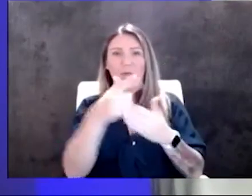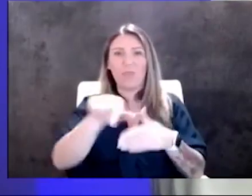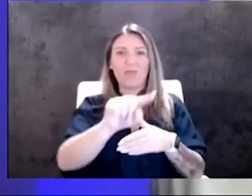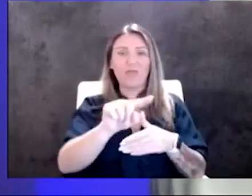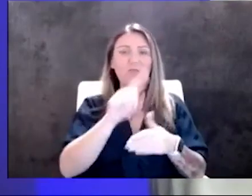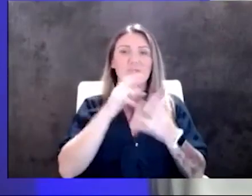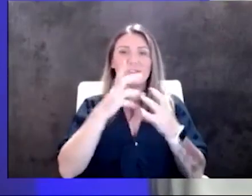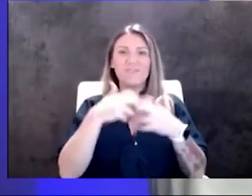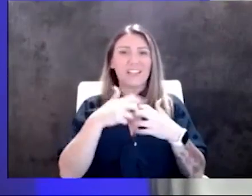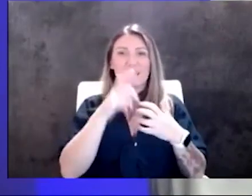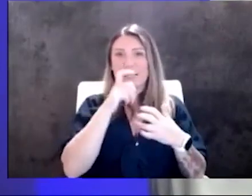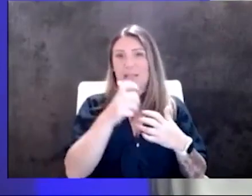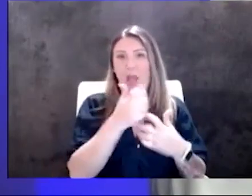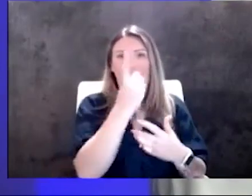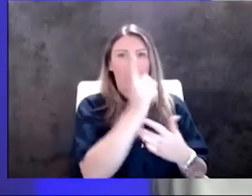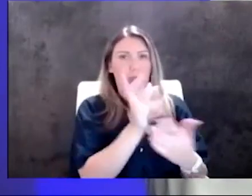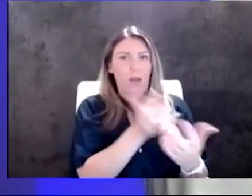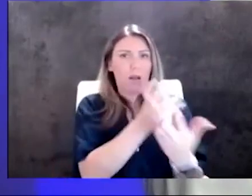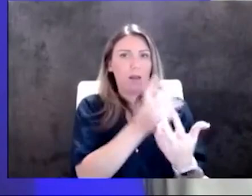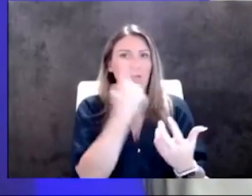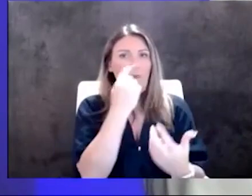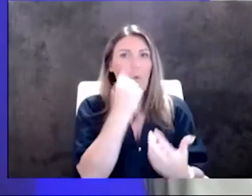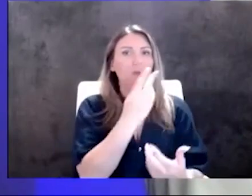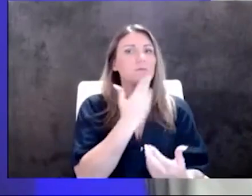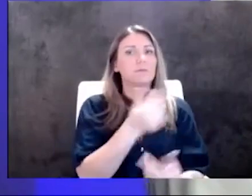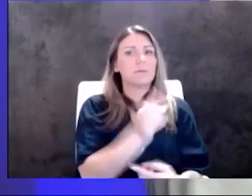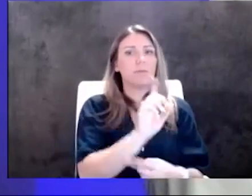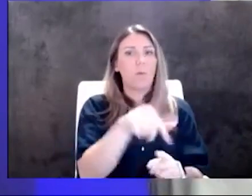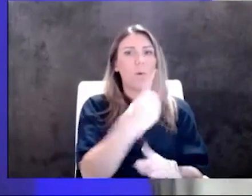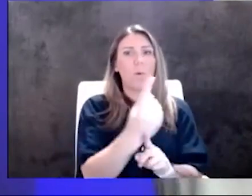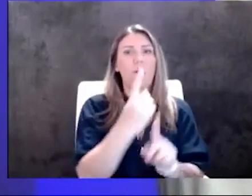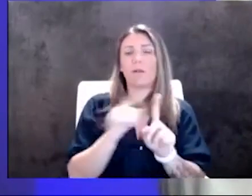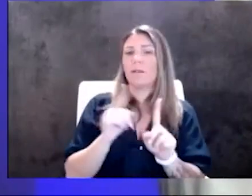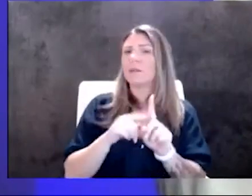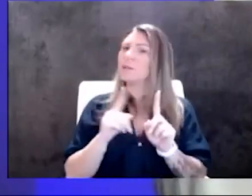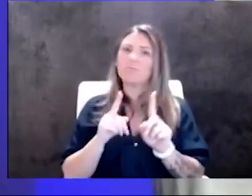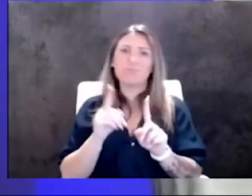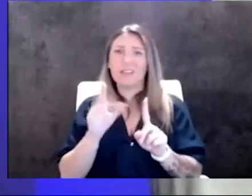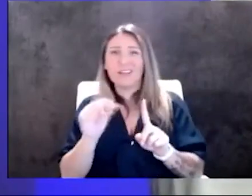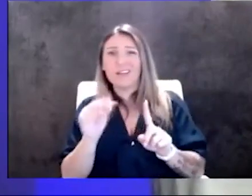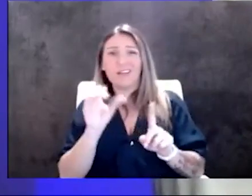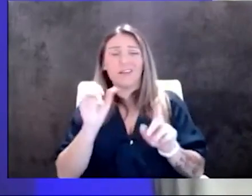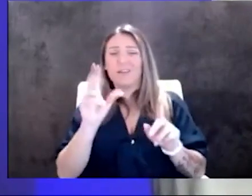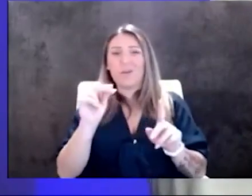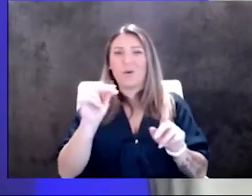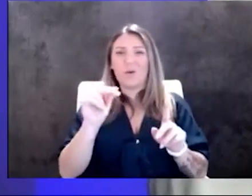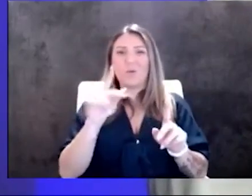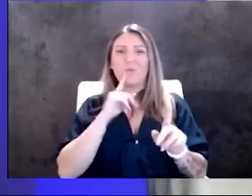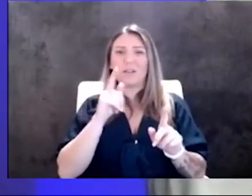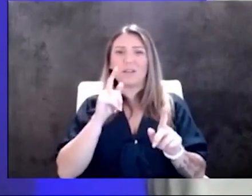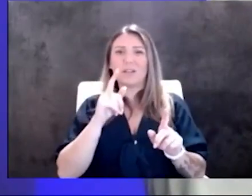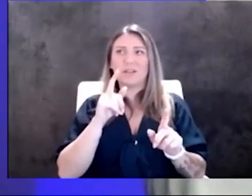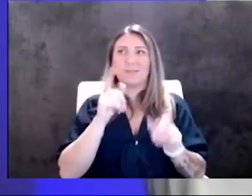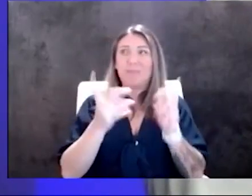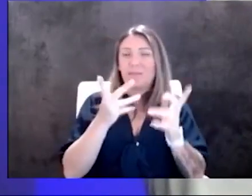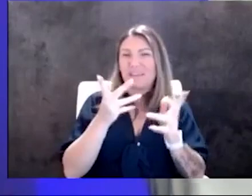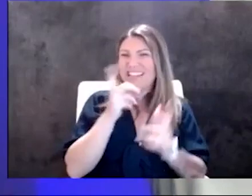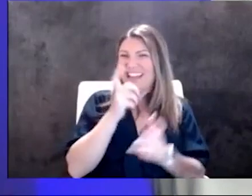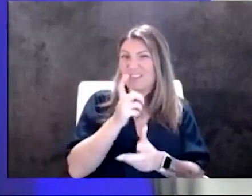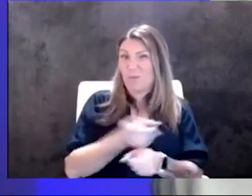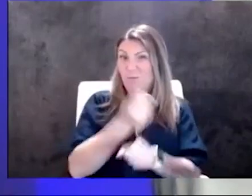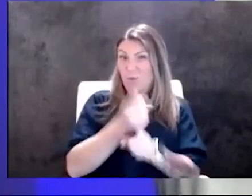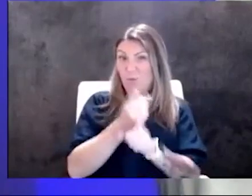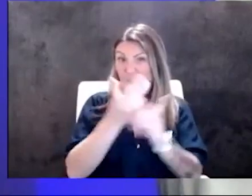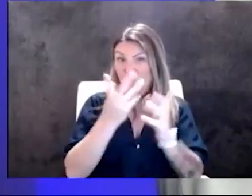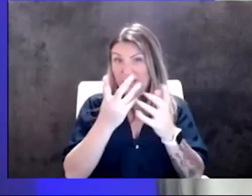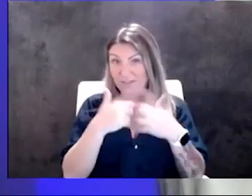fits all. Mm-hmm. Sometimes you'll see people get this, I got this device and it didn't work, and you kind of review, well, actually, it kind of probably wasn't the right device for your type of pain. You really actually